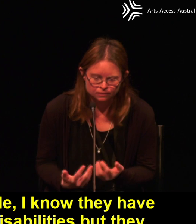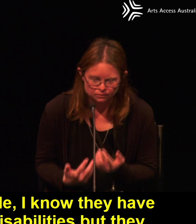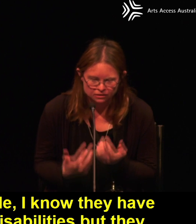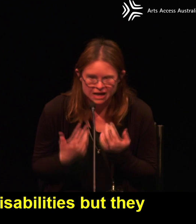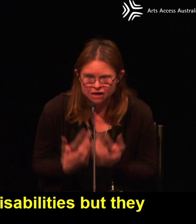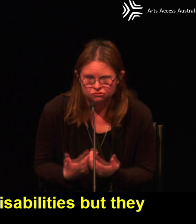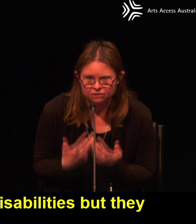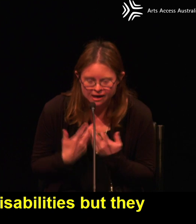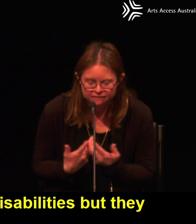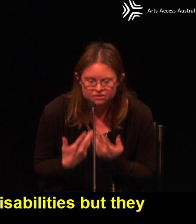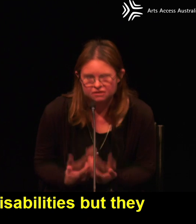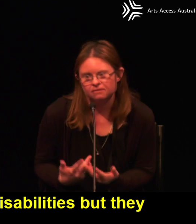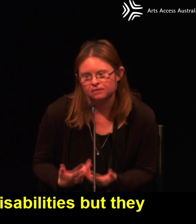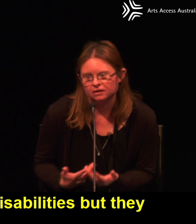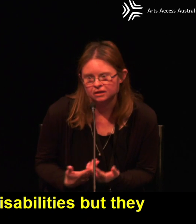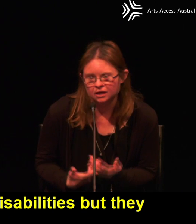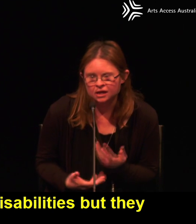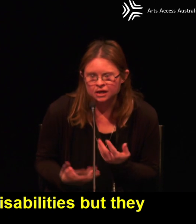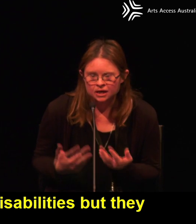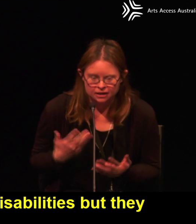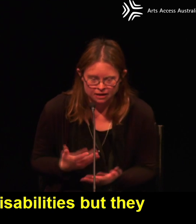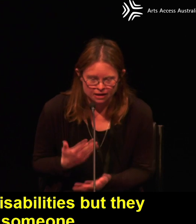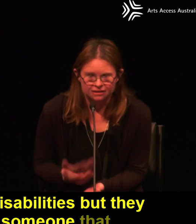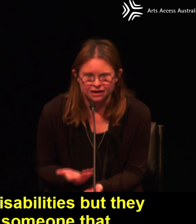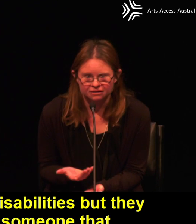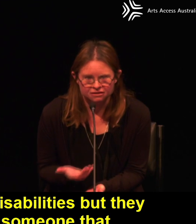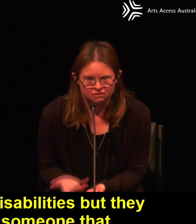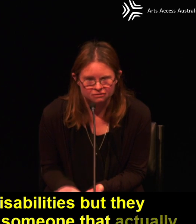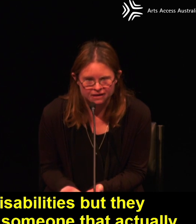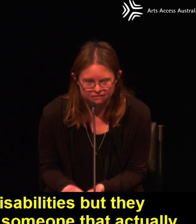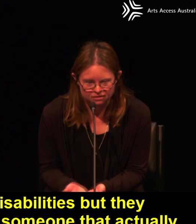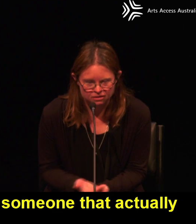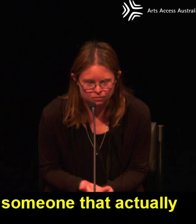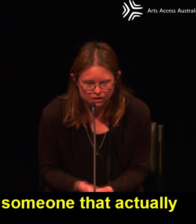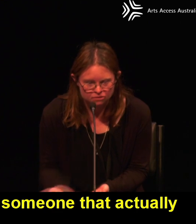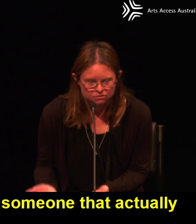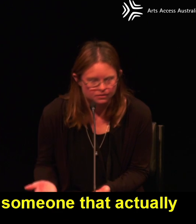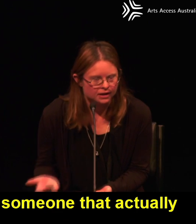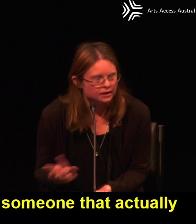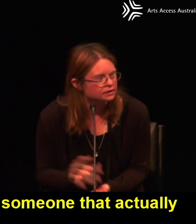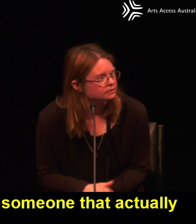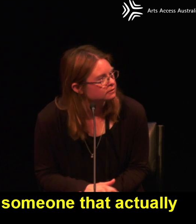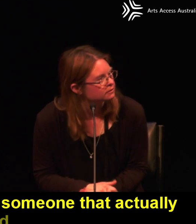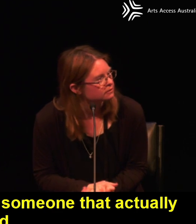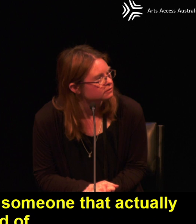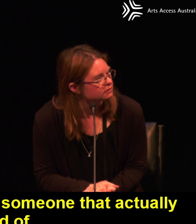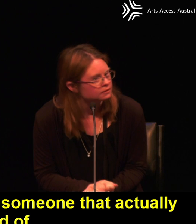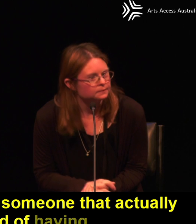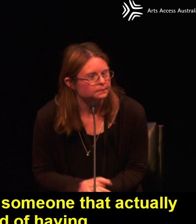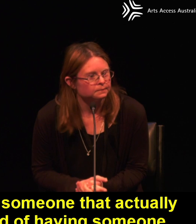they should have someone with an actual have a disability in that instead of having someone else to play it.